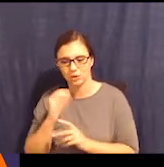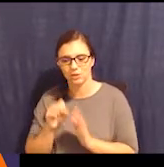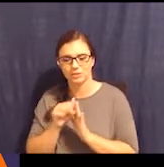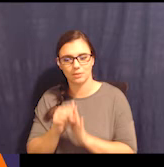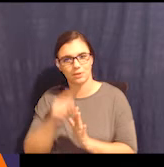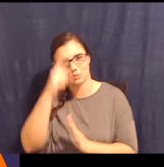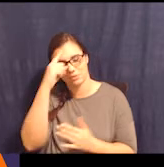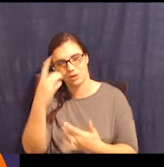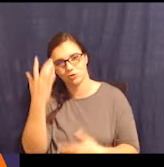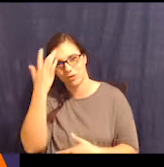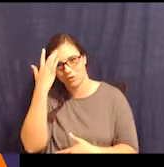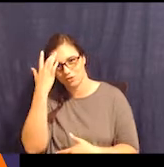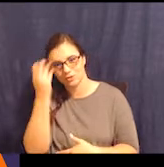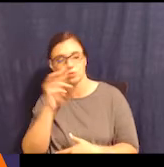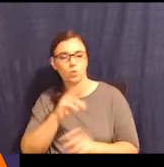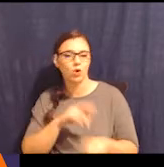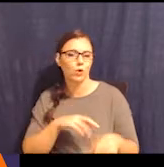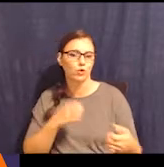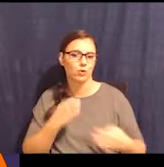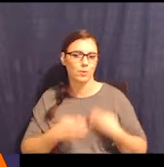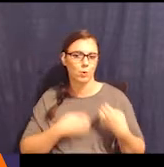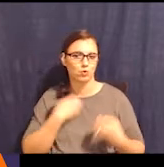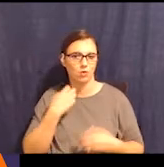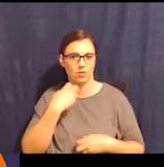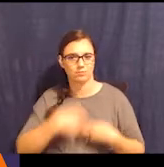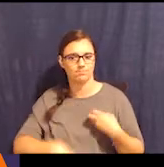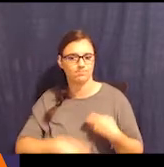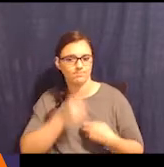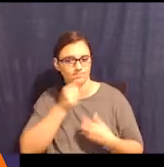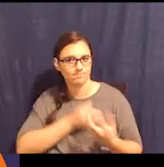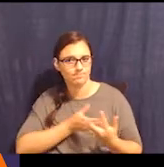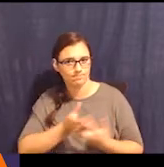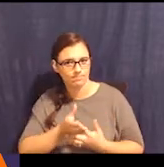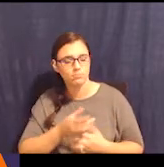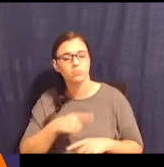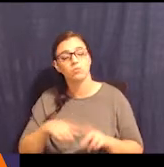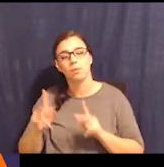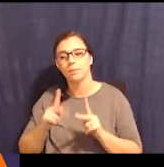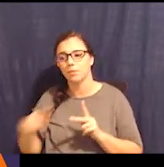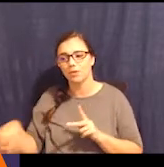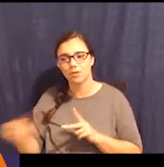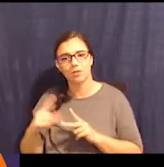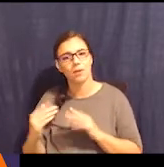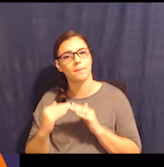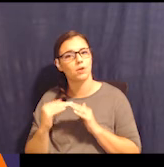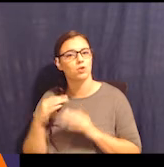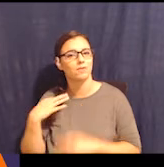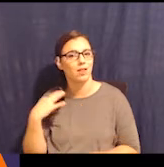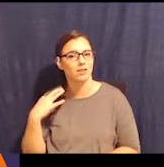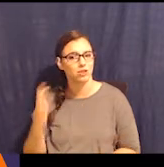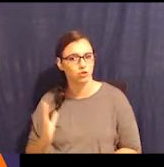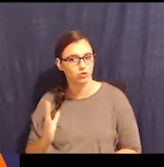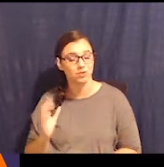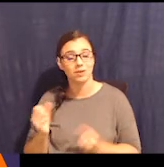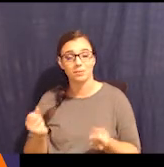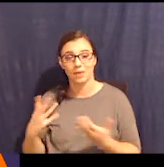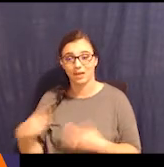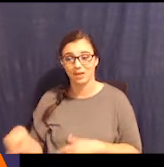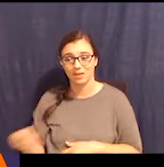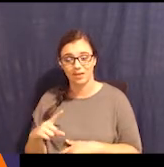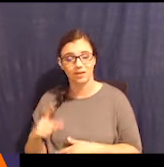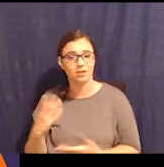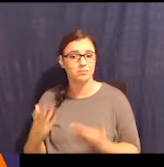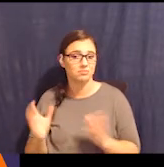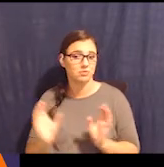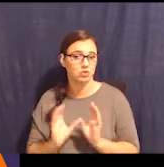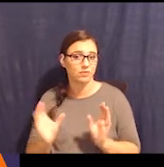difficulties from people who are peer volunteers, many of whom might be certified peer recovery support specialists.